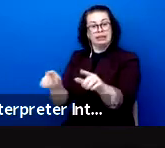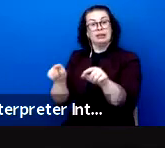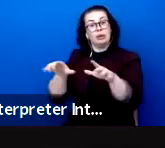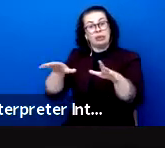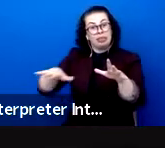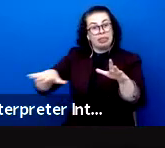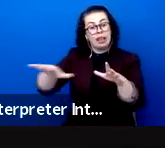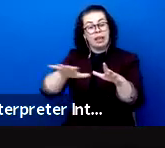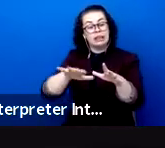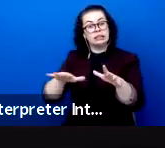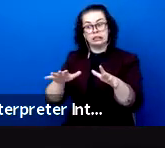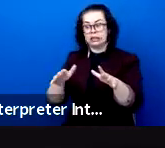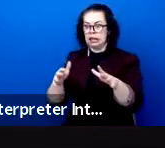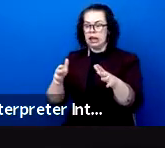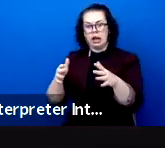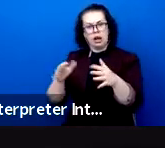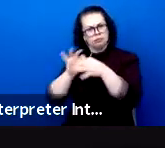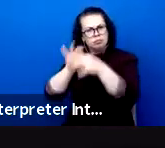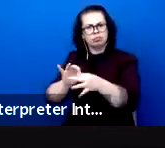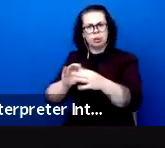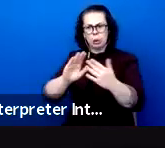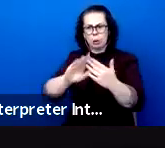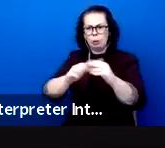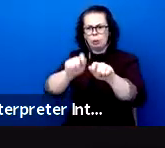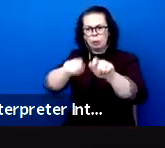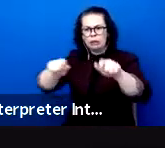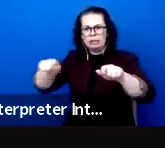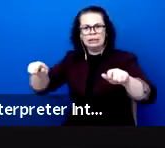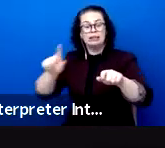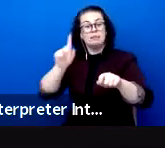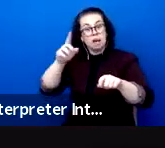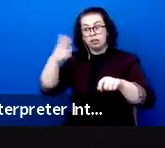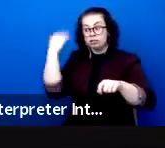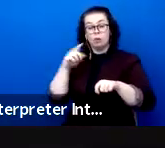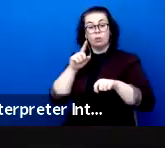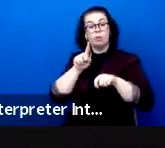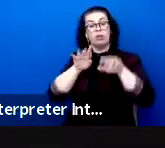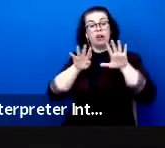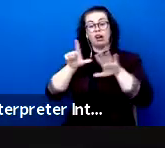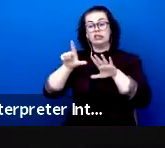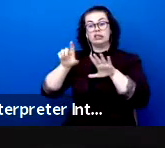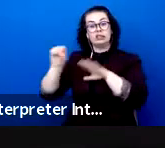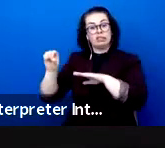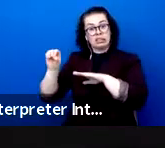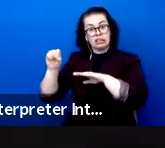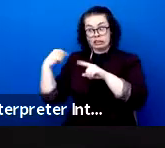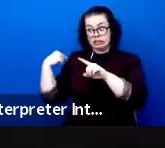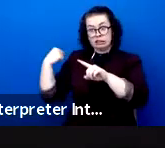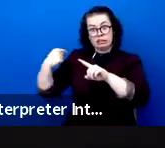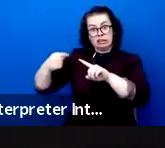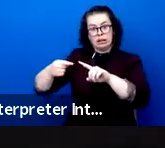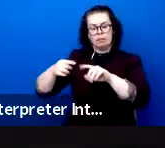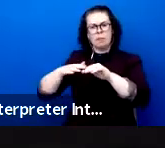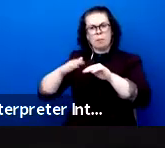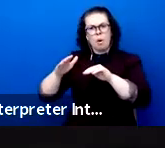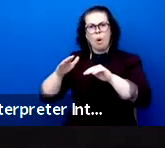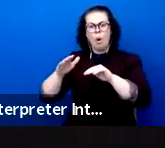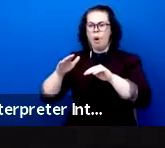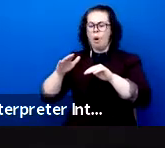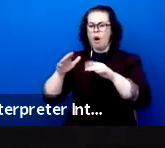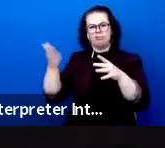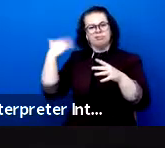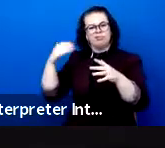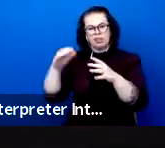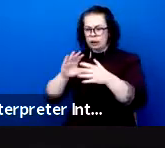community, but which since the 70s has become considerably more international,